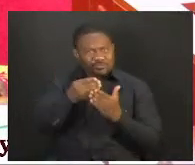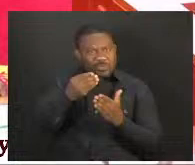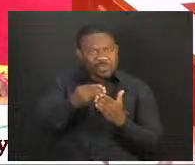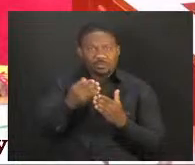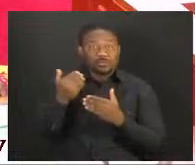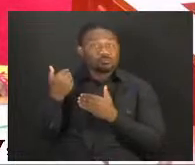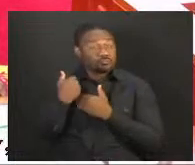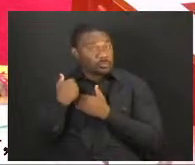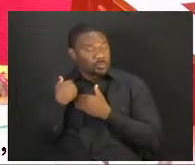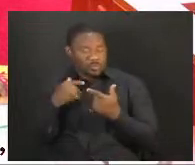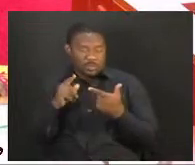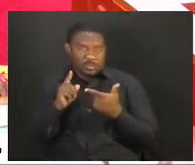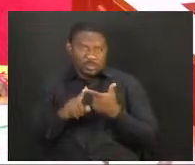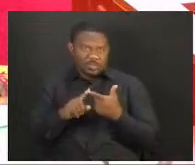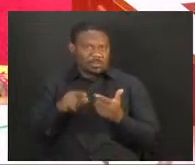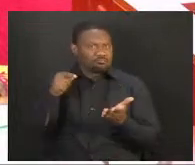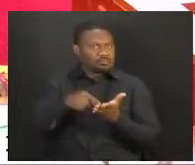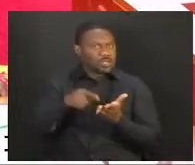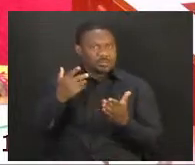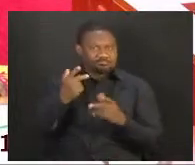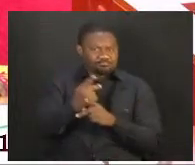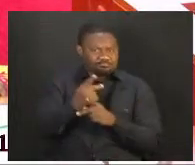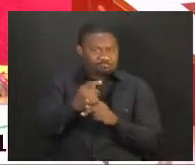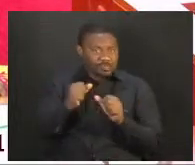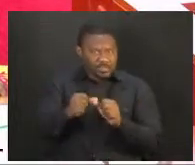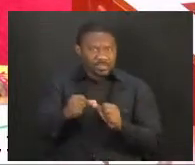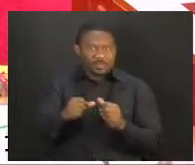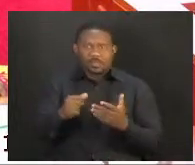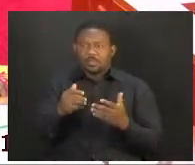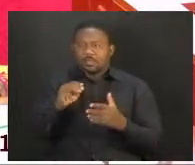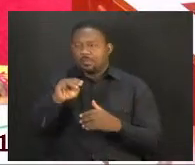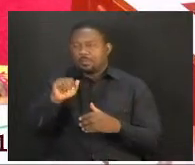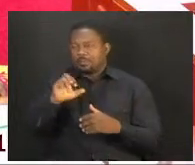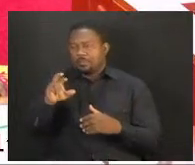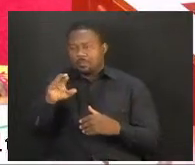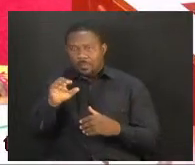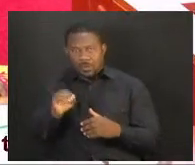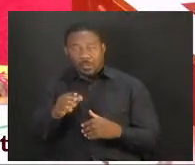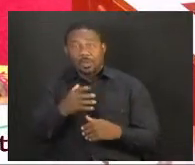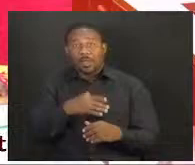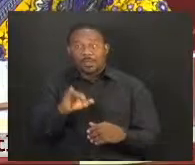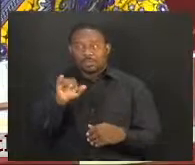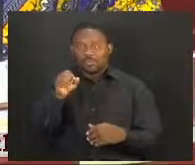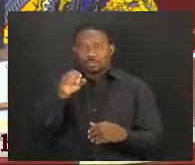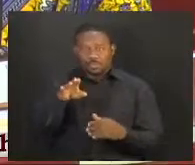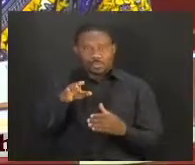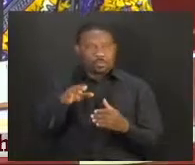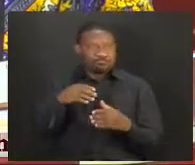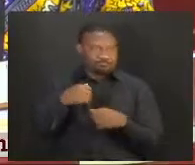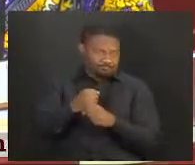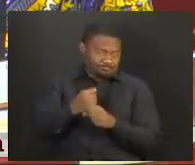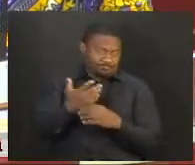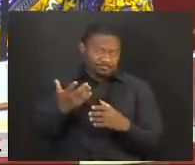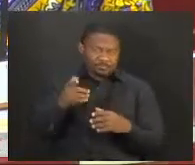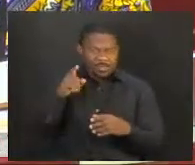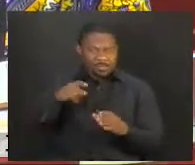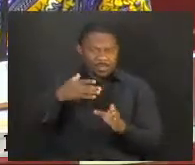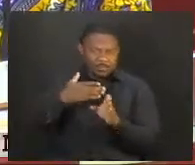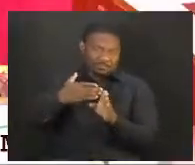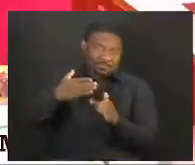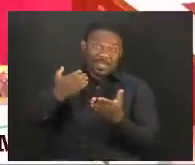sustainability, macroeconomic stability, and job creation. It is about resetting the economy and restoring